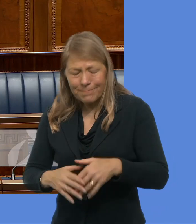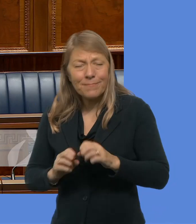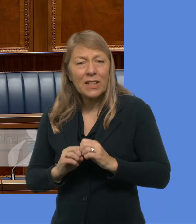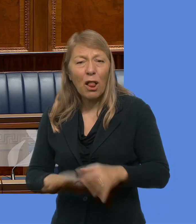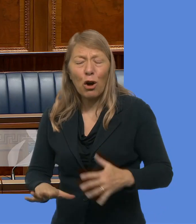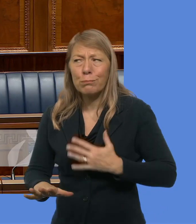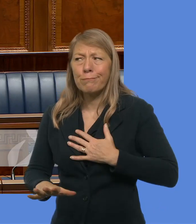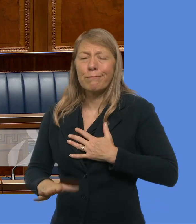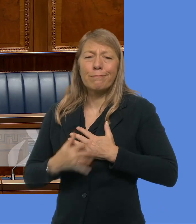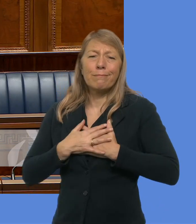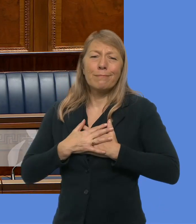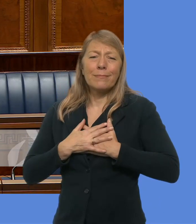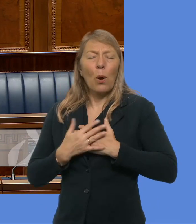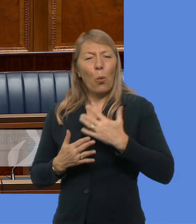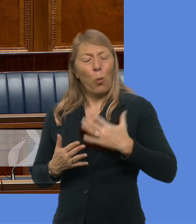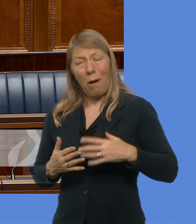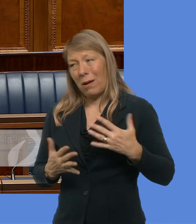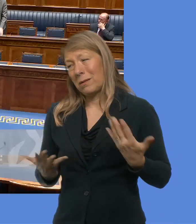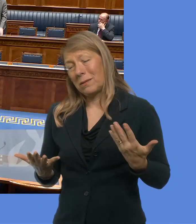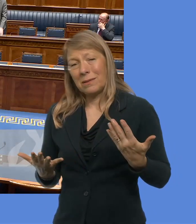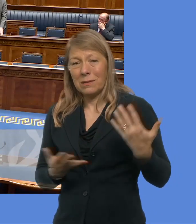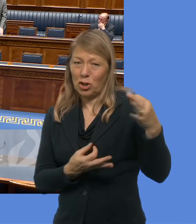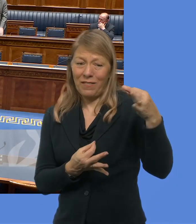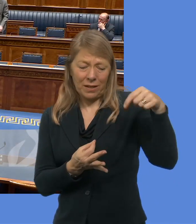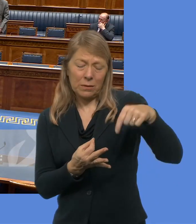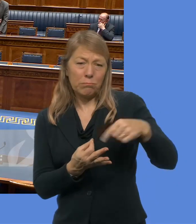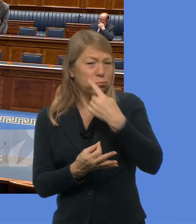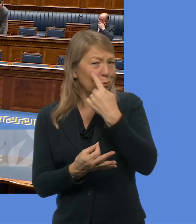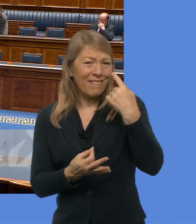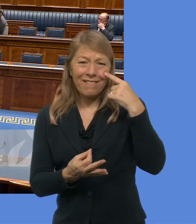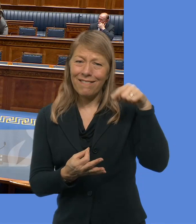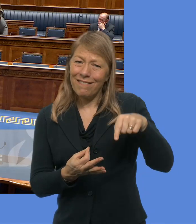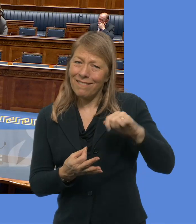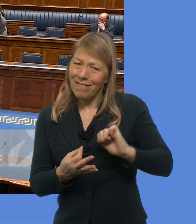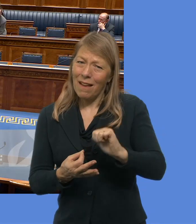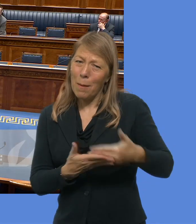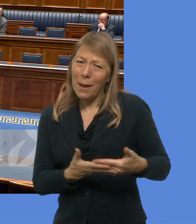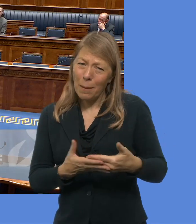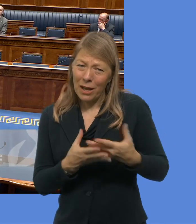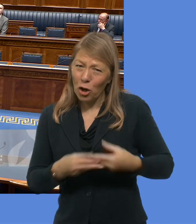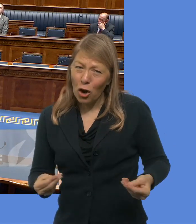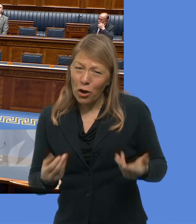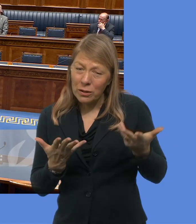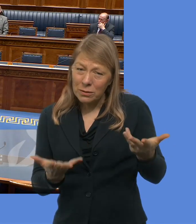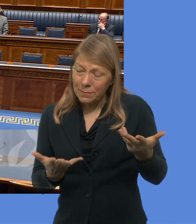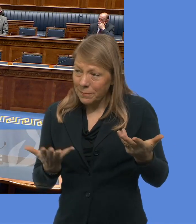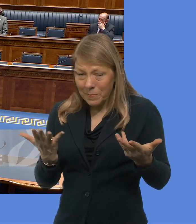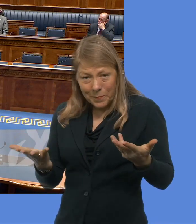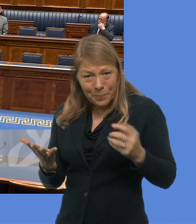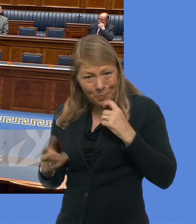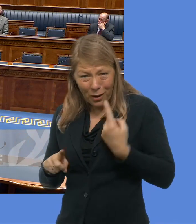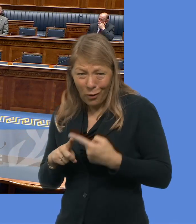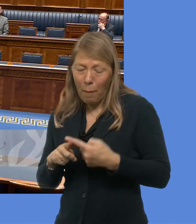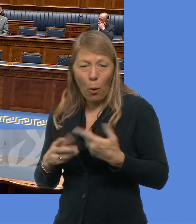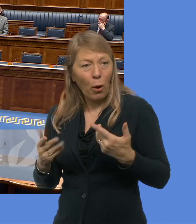the timescale and actual rollout of when this will be in place? Thank you. Minister. Yeah, and I am on record as saying that I